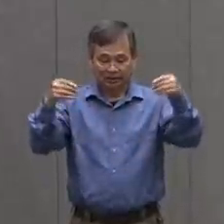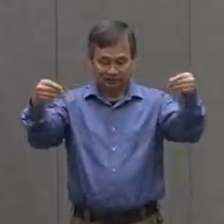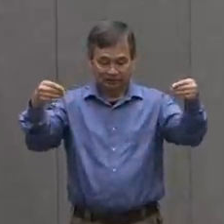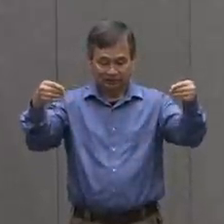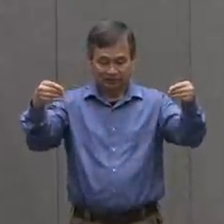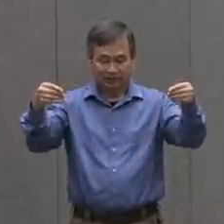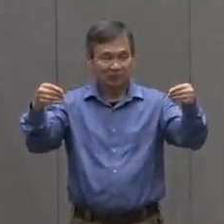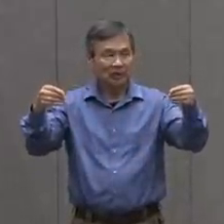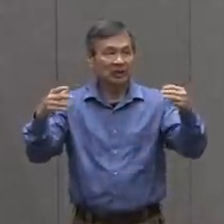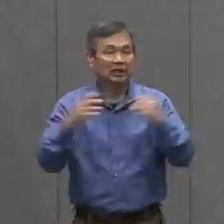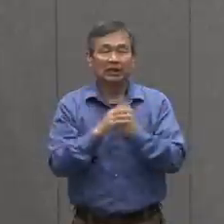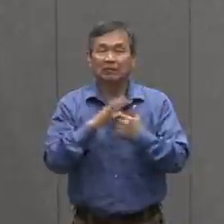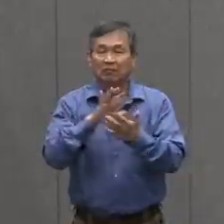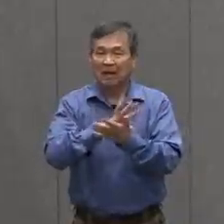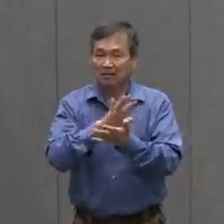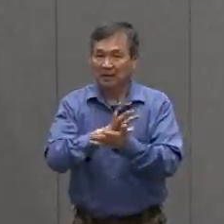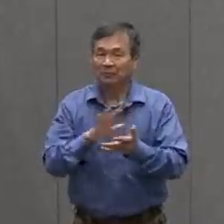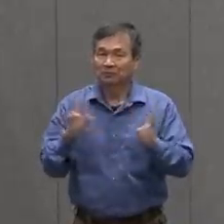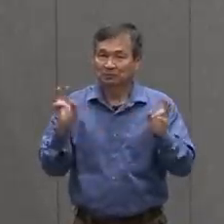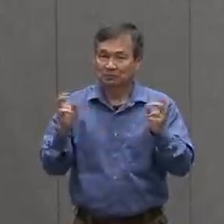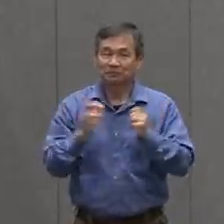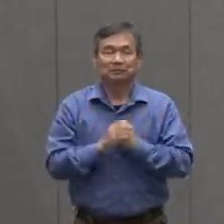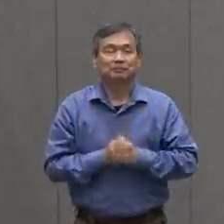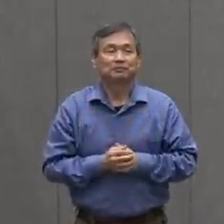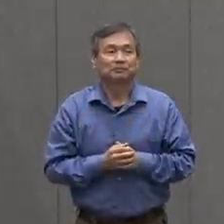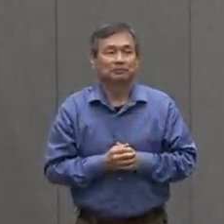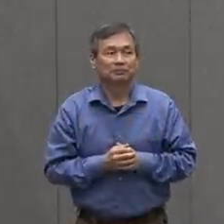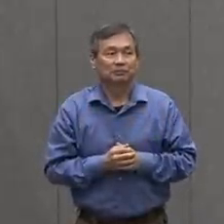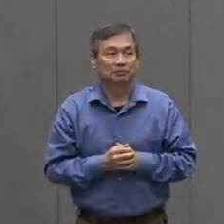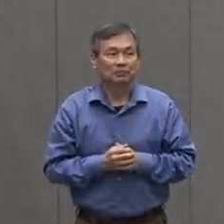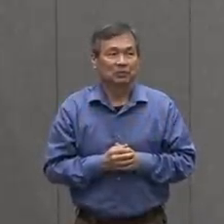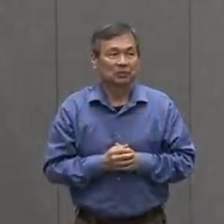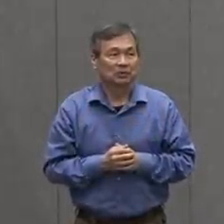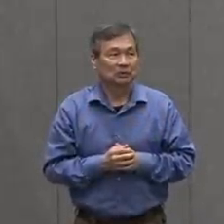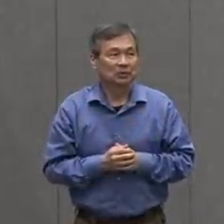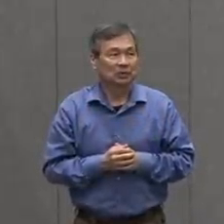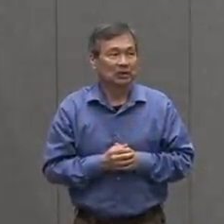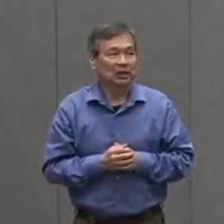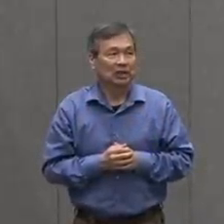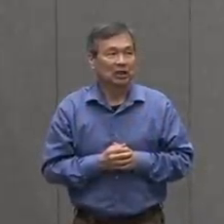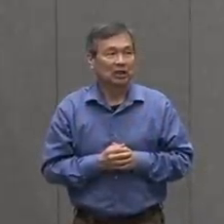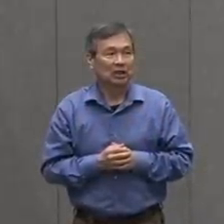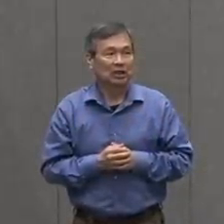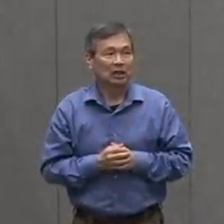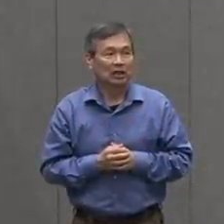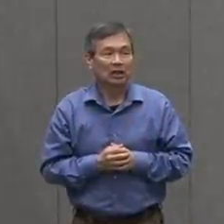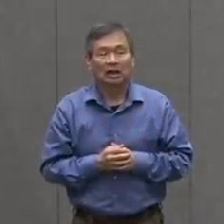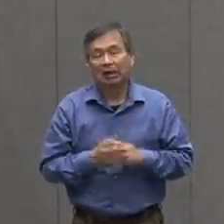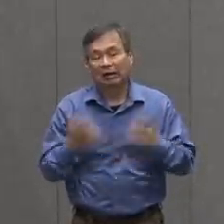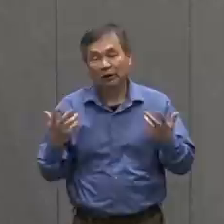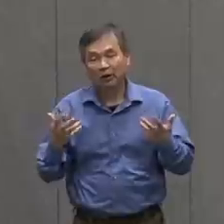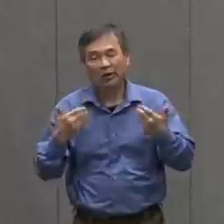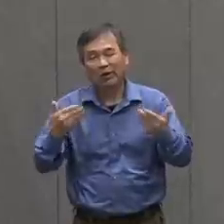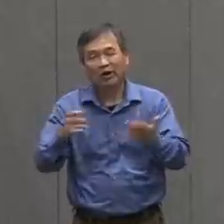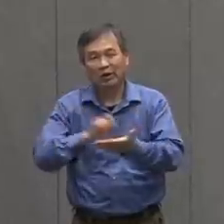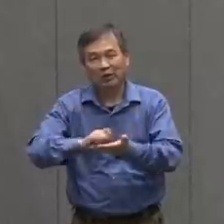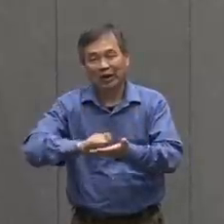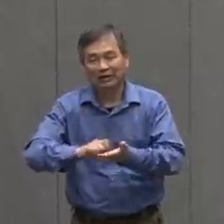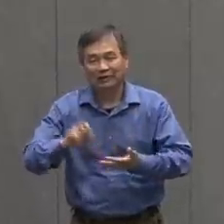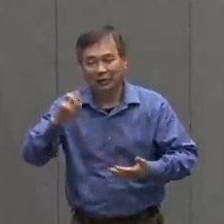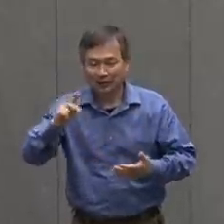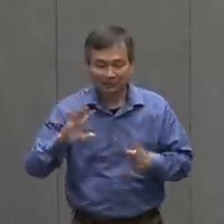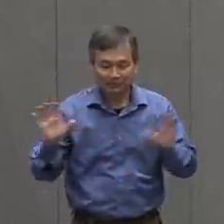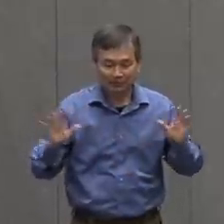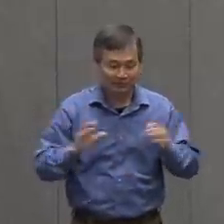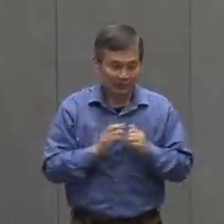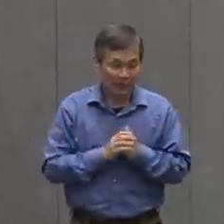square that you can trace. And I forgot my square item. I'm going to do my best by freehand. But in order to do this